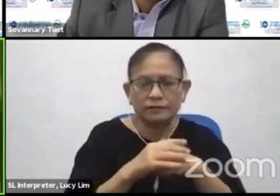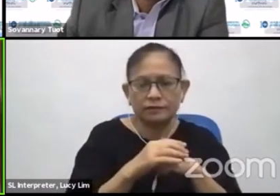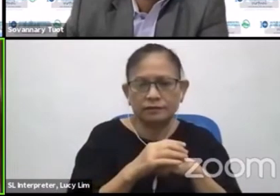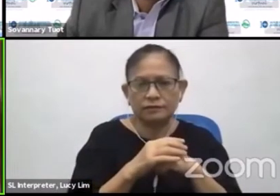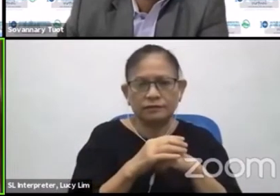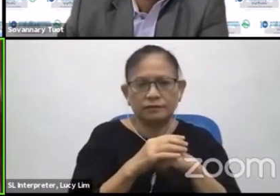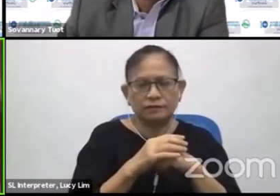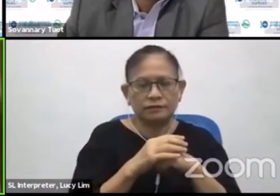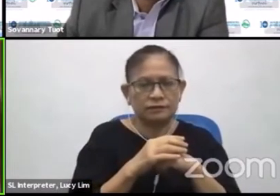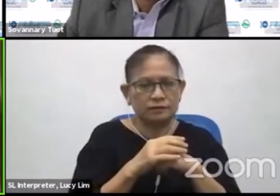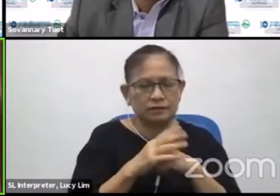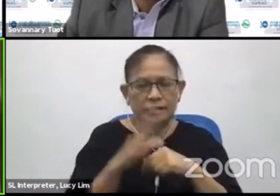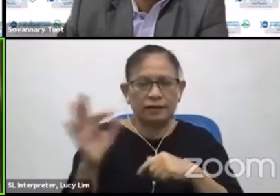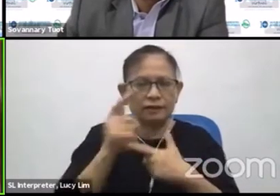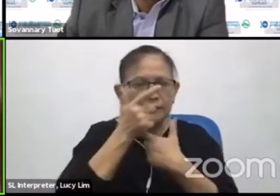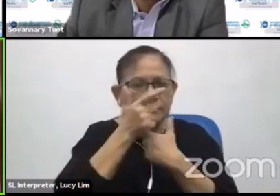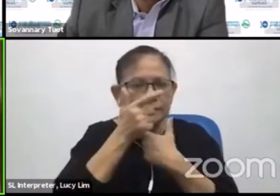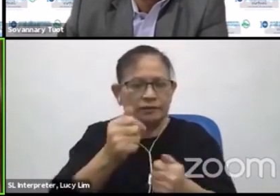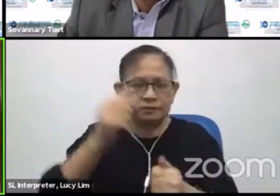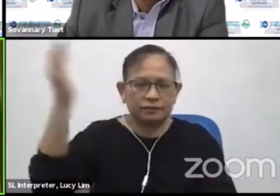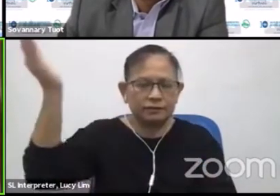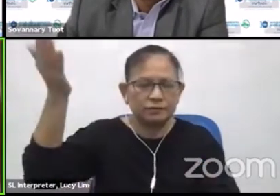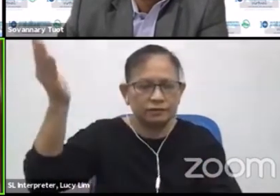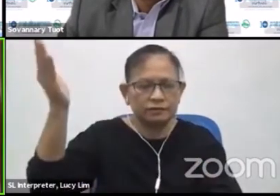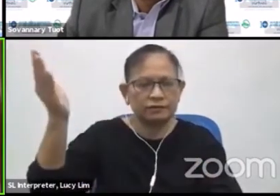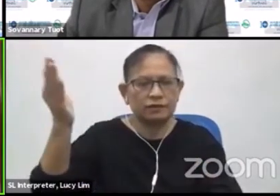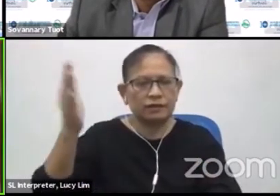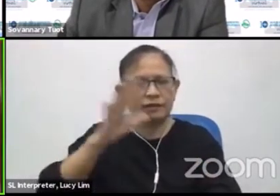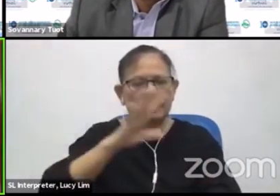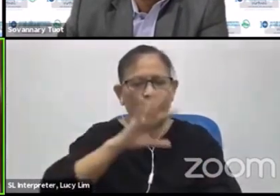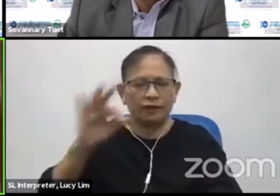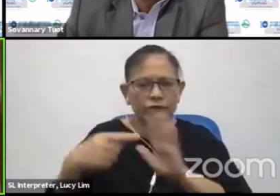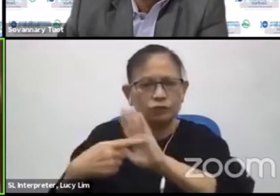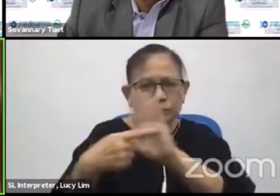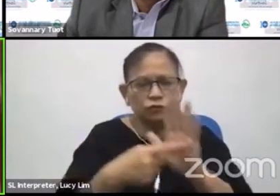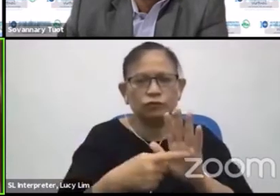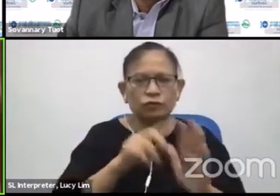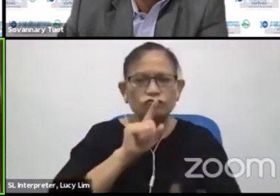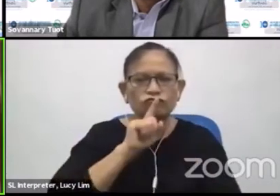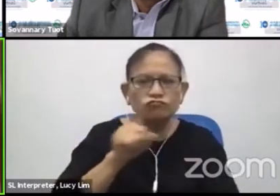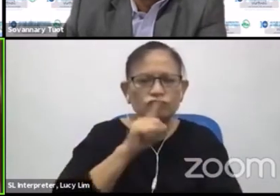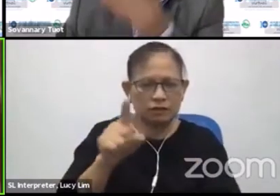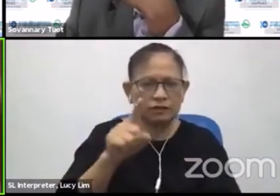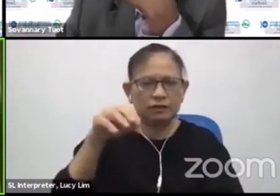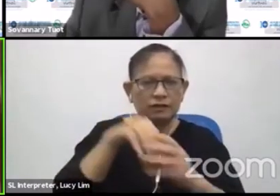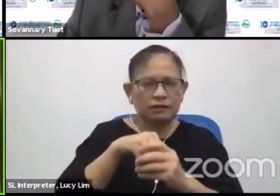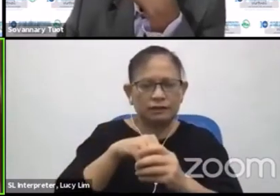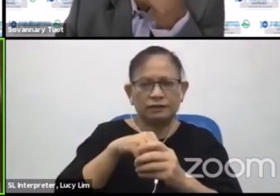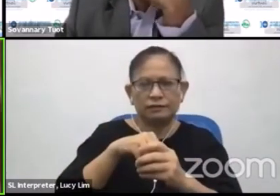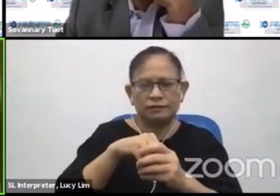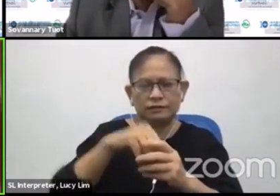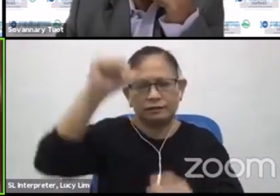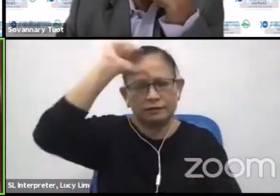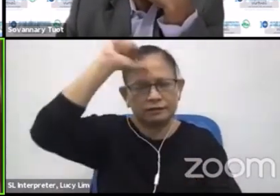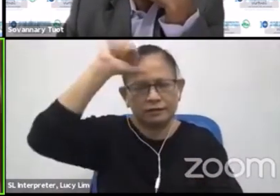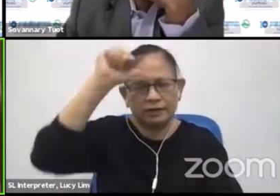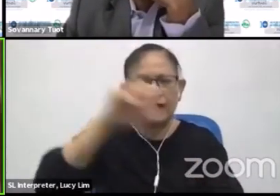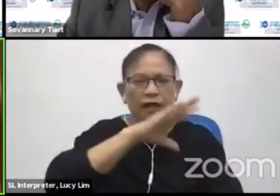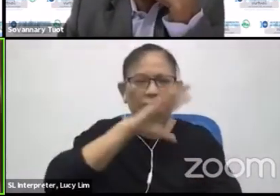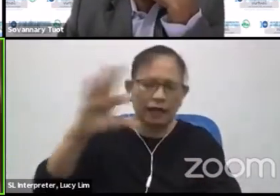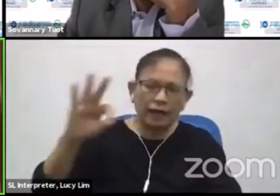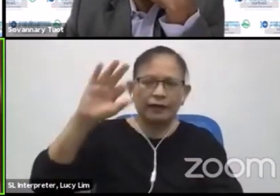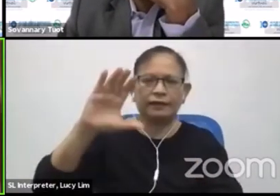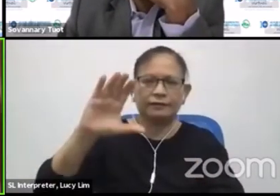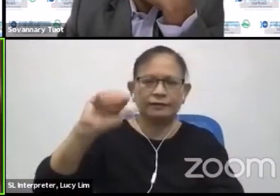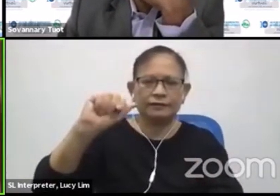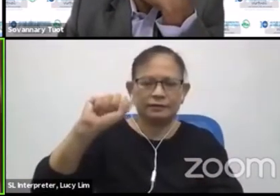that a very interesting presentation rooted to ground realities in India. And patriarchy and caste abets assertion